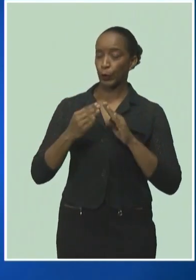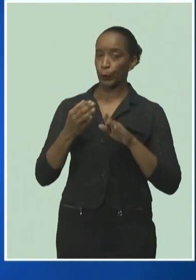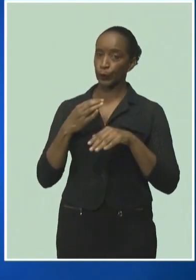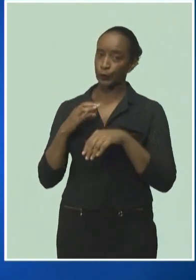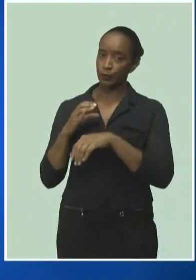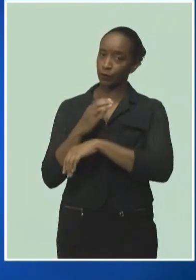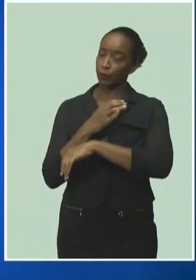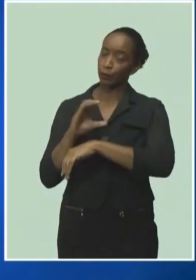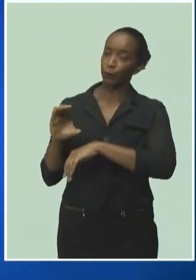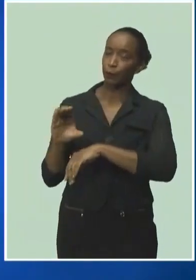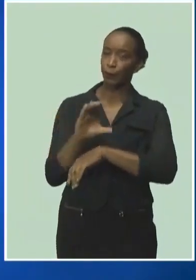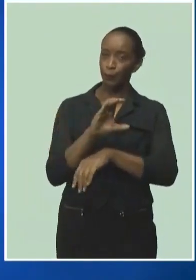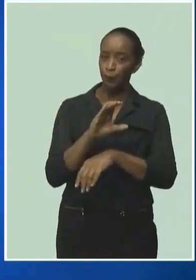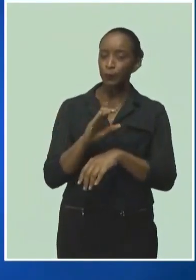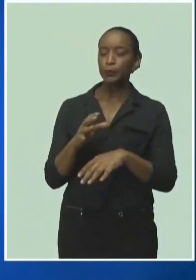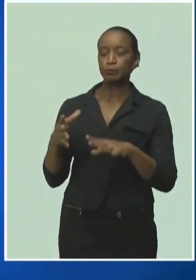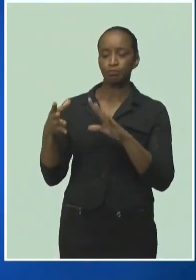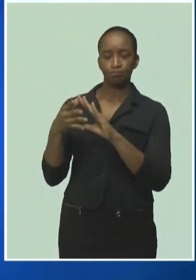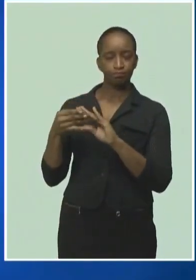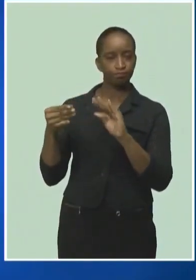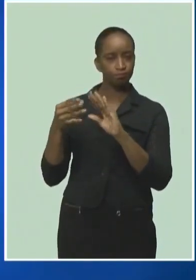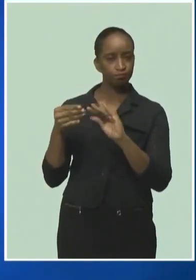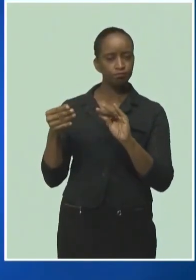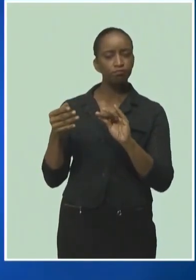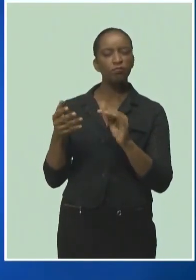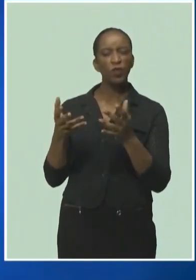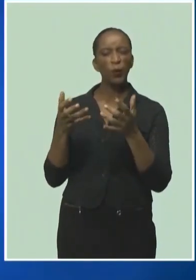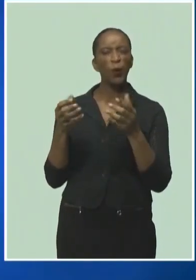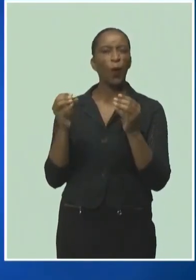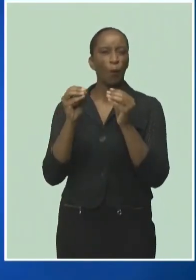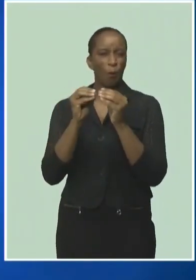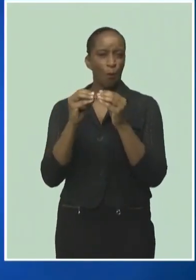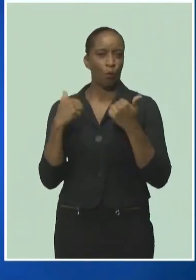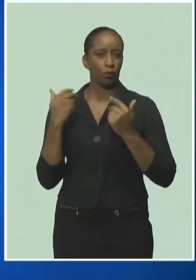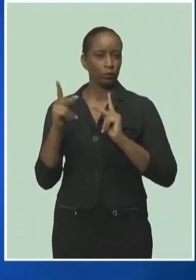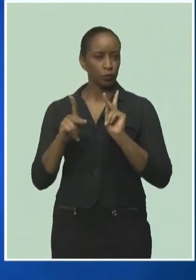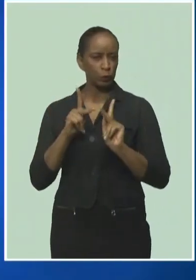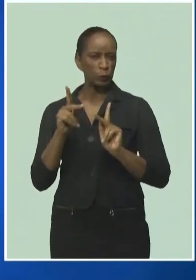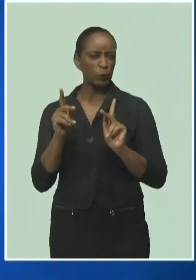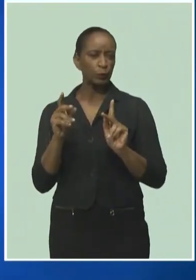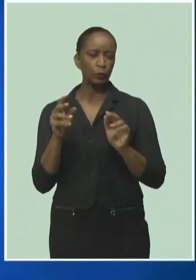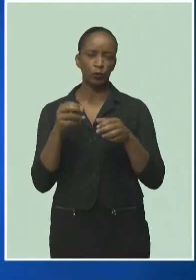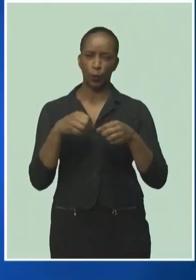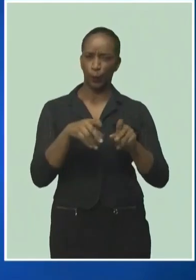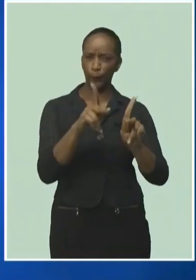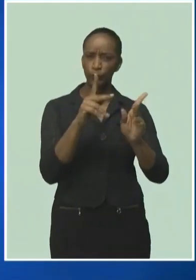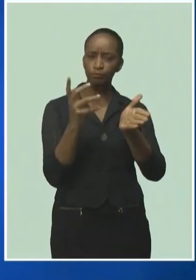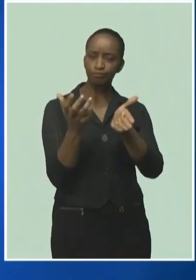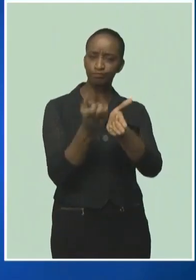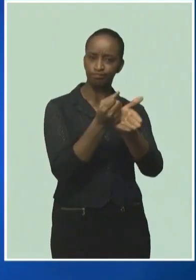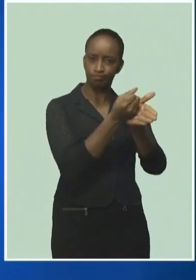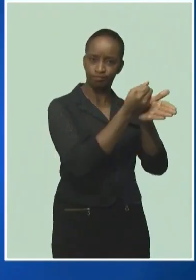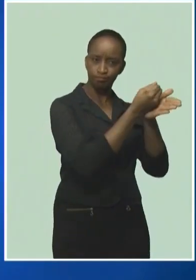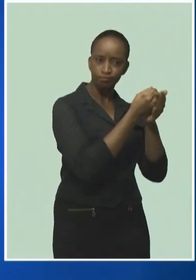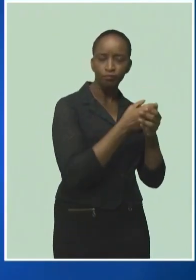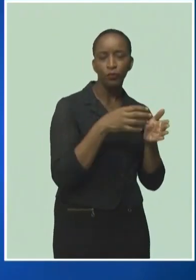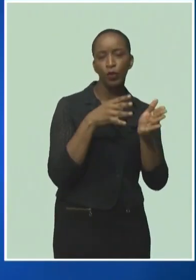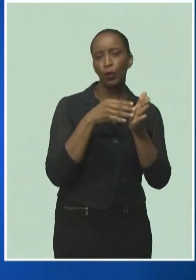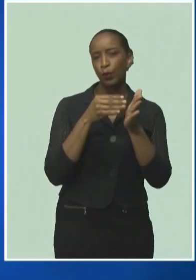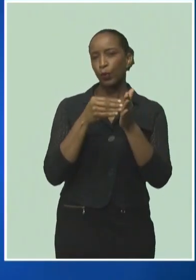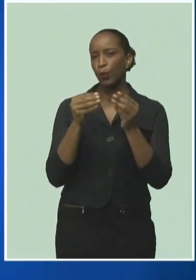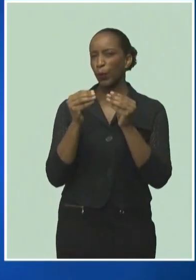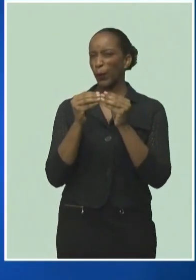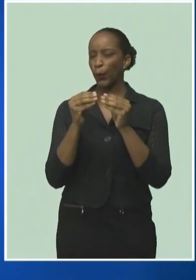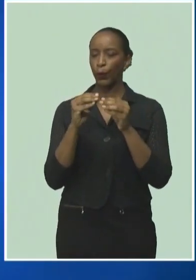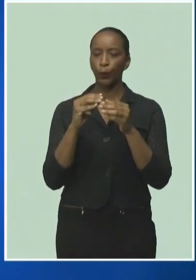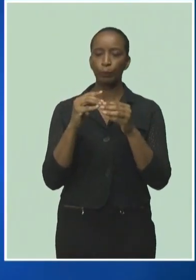young people to take full advantage of the training opportunities to expand their skills and knowledge in all aspects of digital technology, as